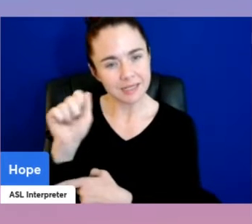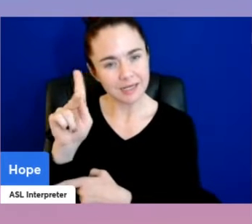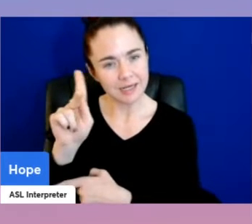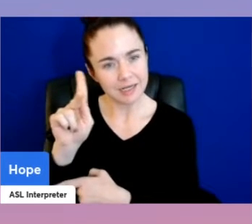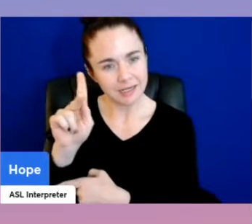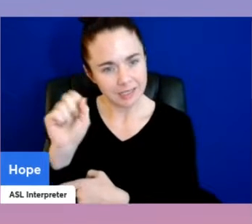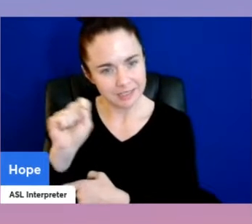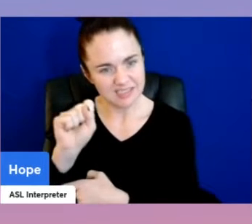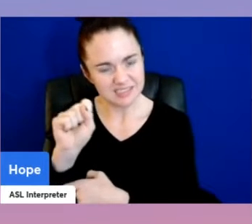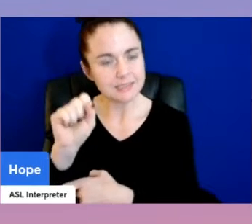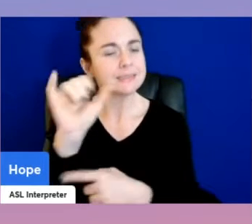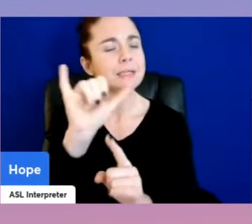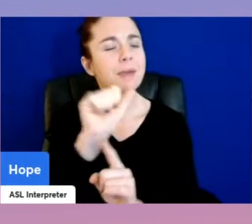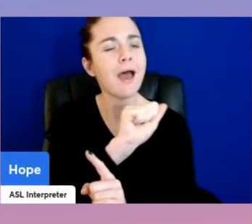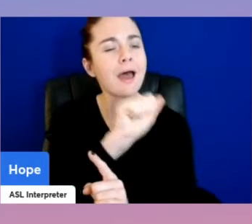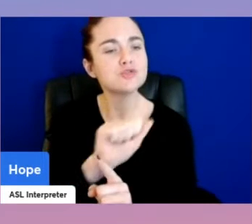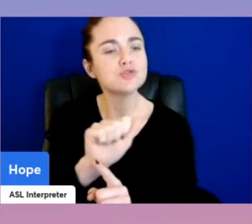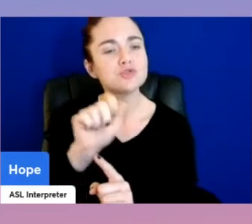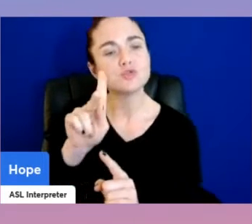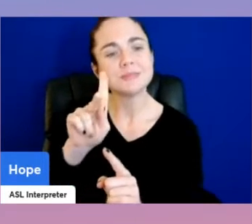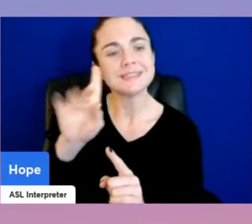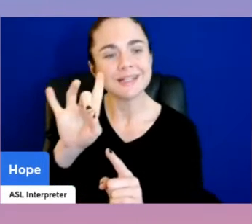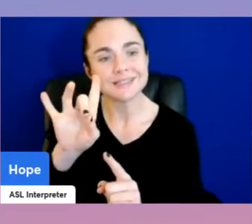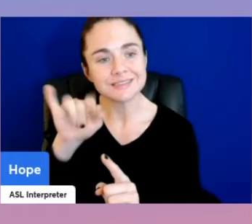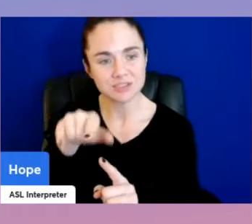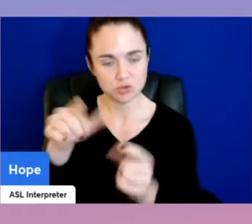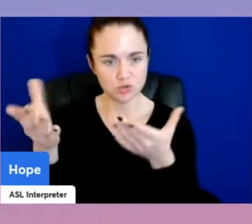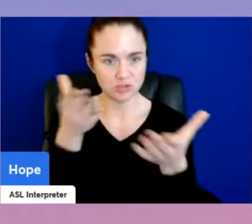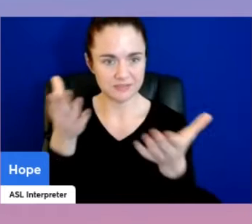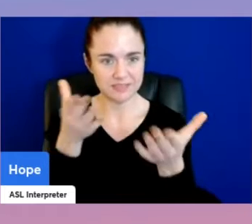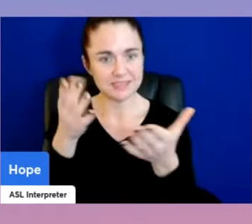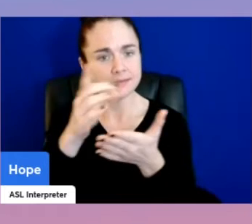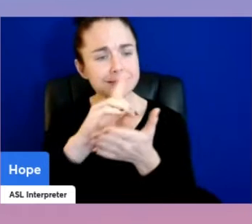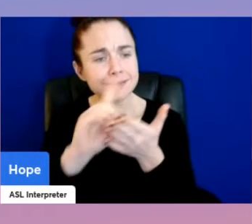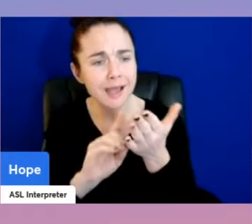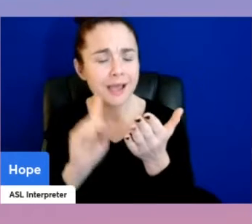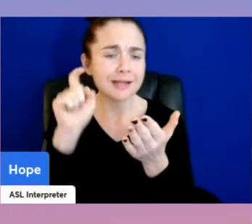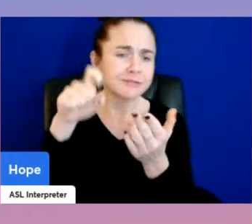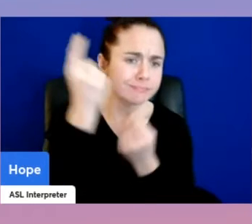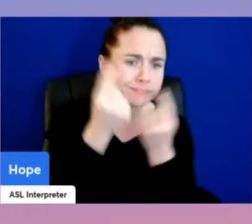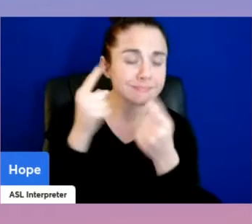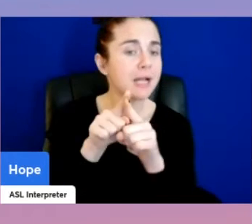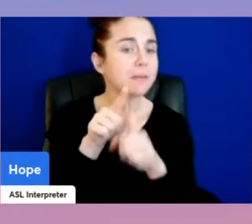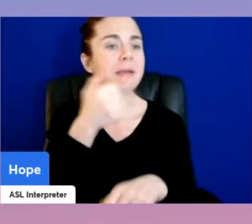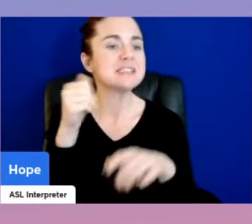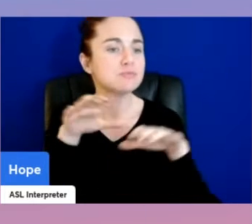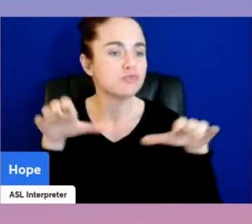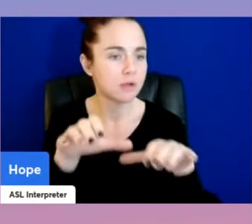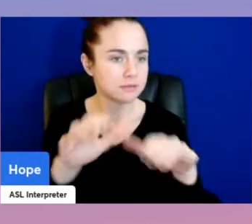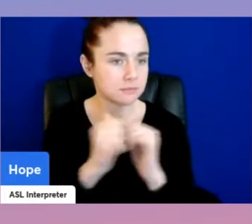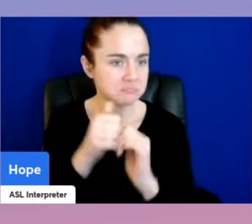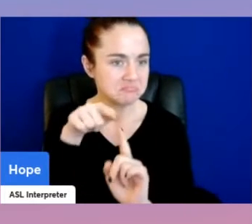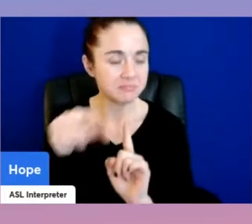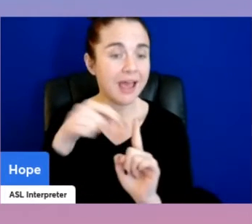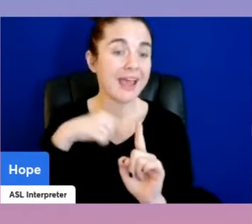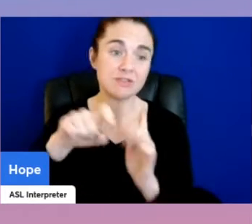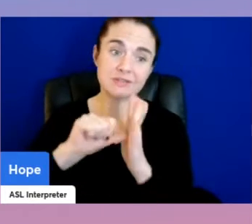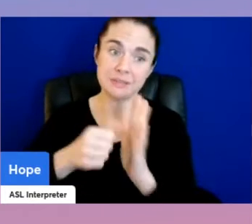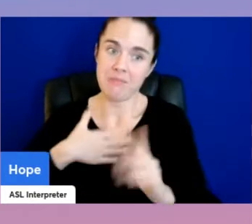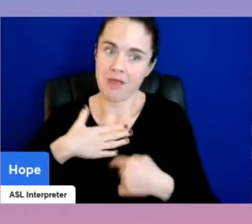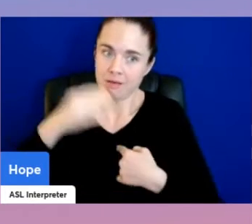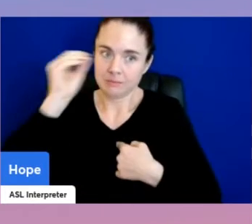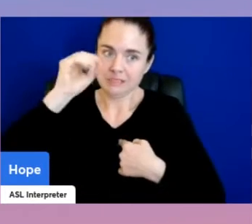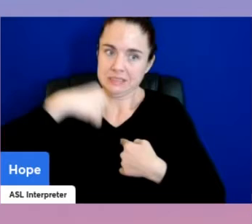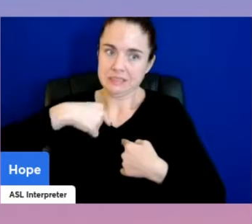Azure Kubernetes Service, design considerations and best practices. Of course, I have to emphasize these are my own personal